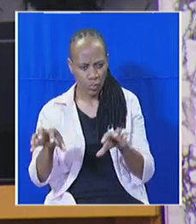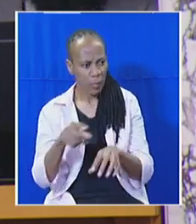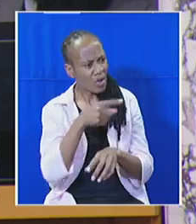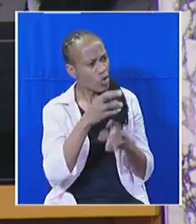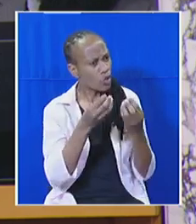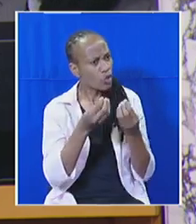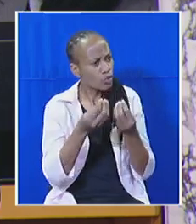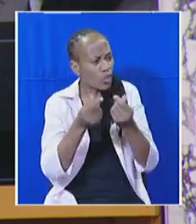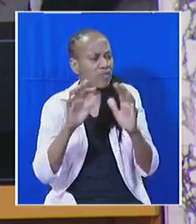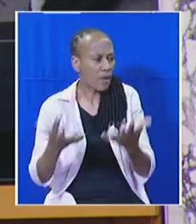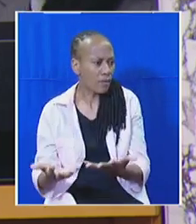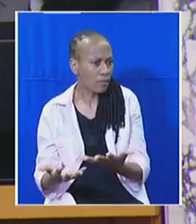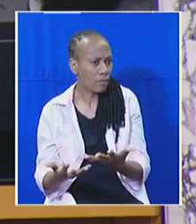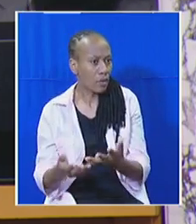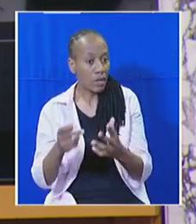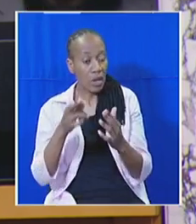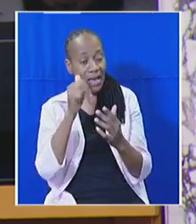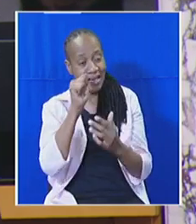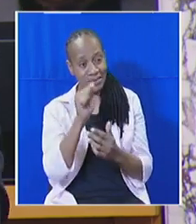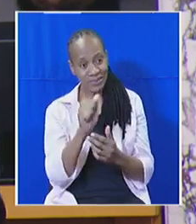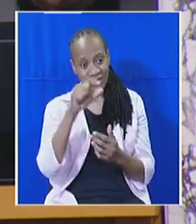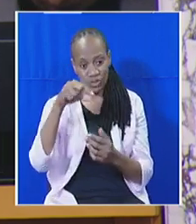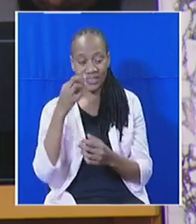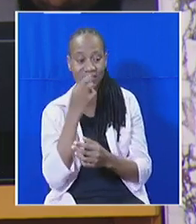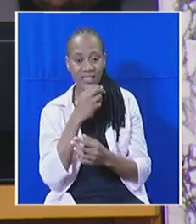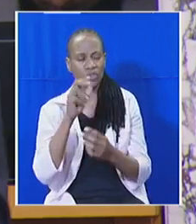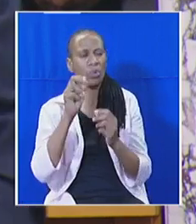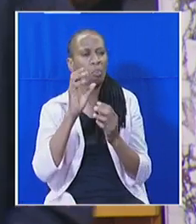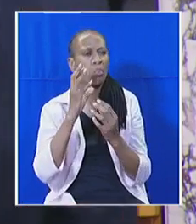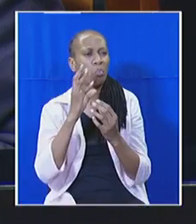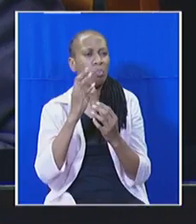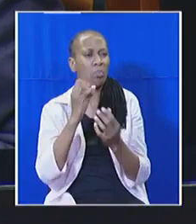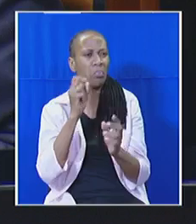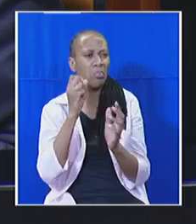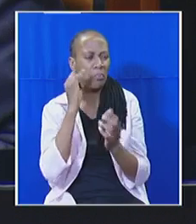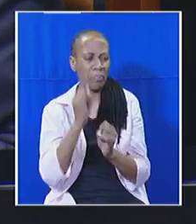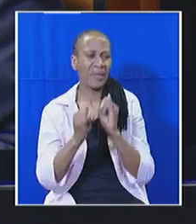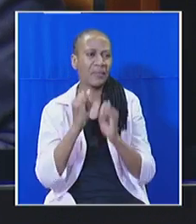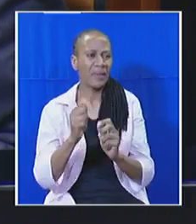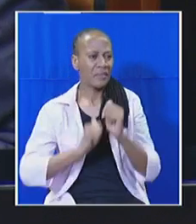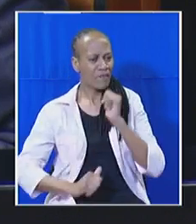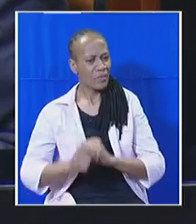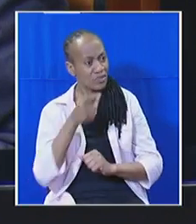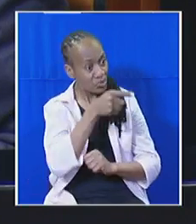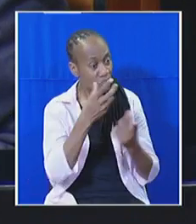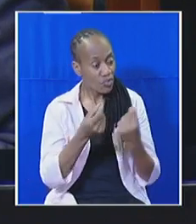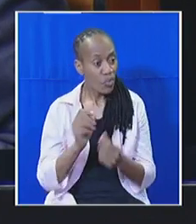and I quote, the lack of consequences for poor performance and transgressions. Thank you. Honorable Minister.